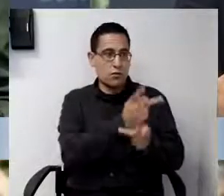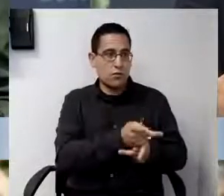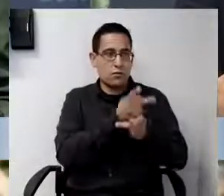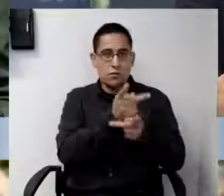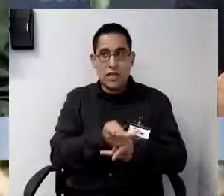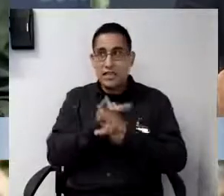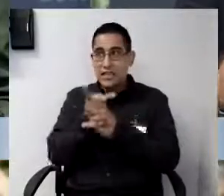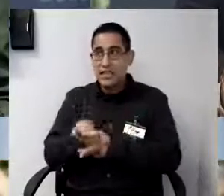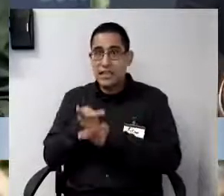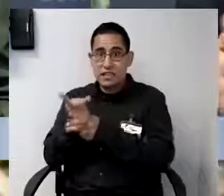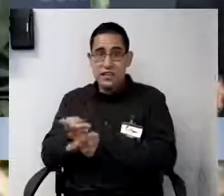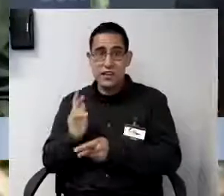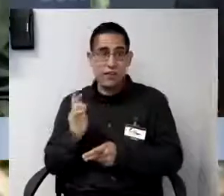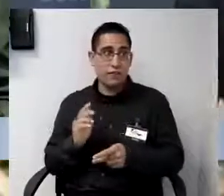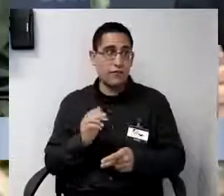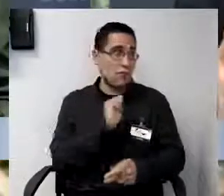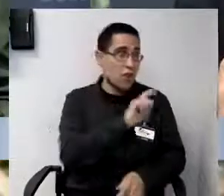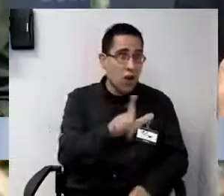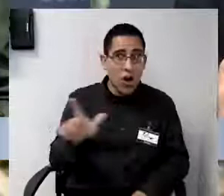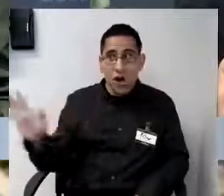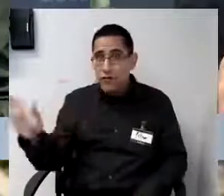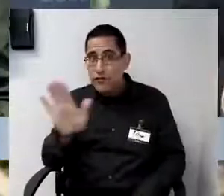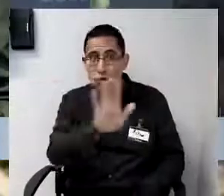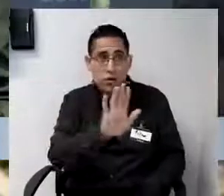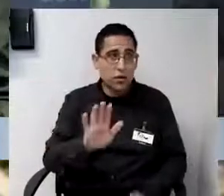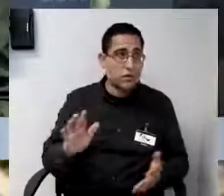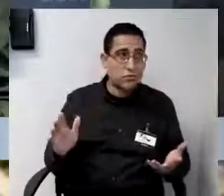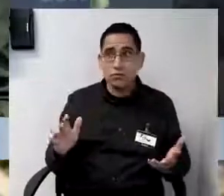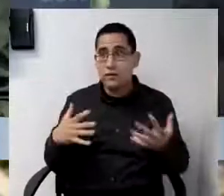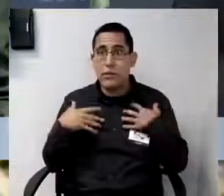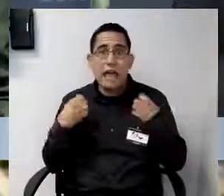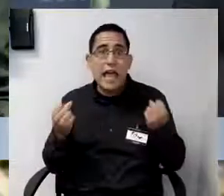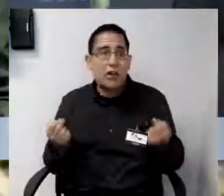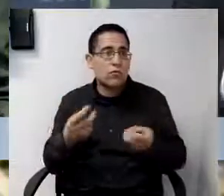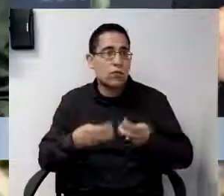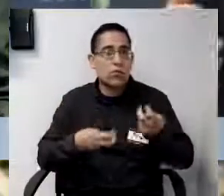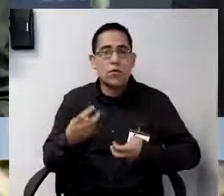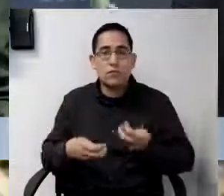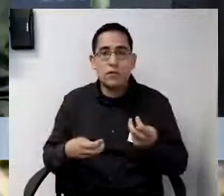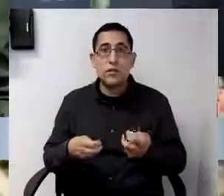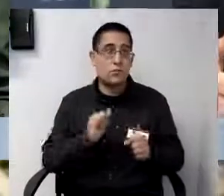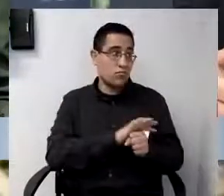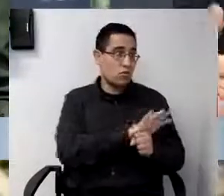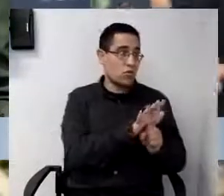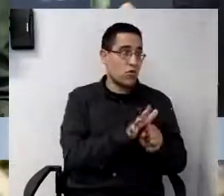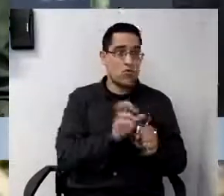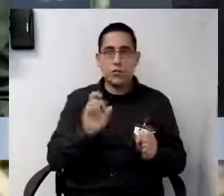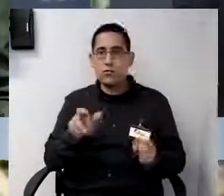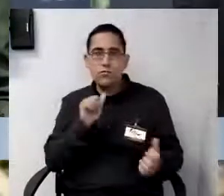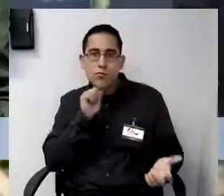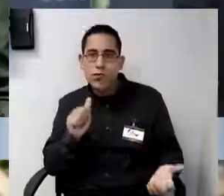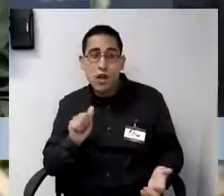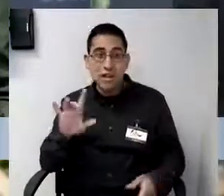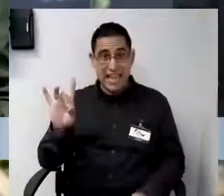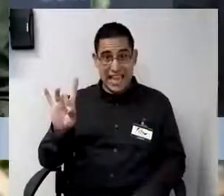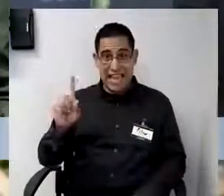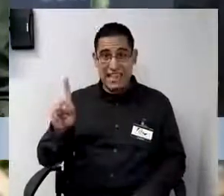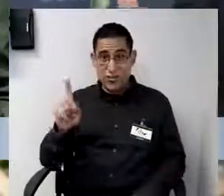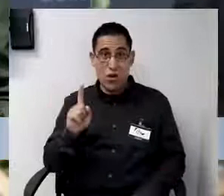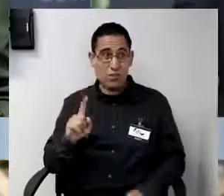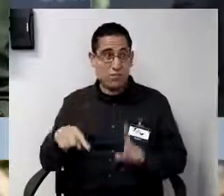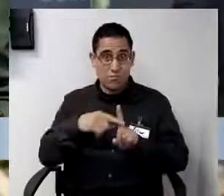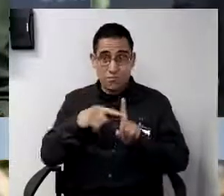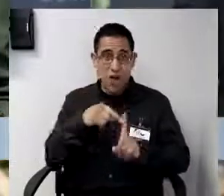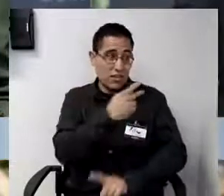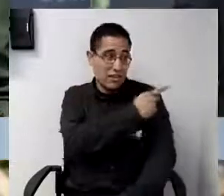of our community, whether you have COVID or not. So with 81 COVID positive patients,